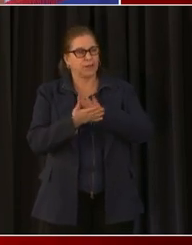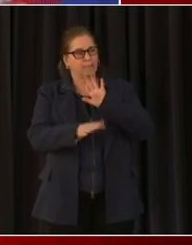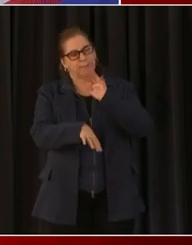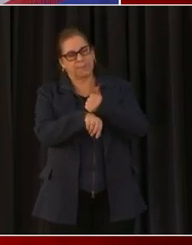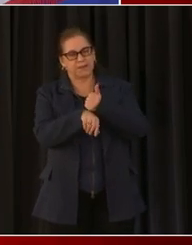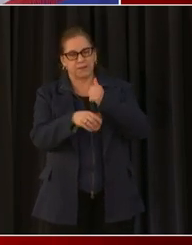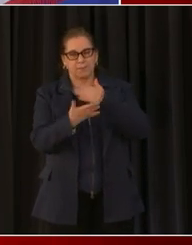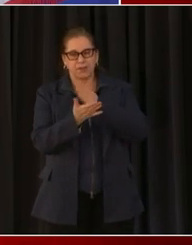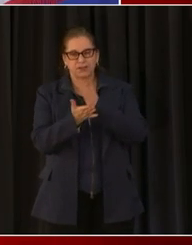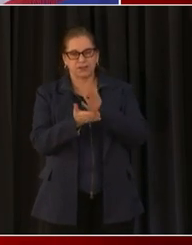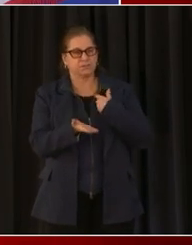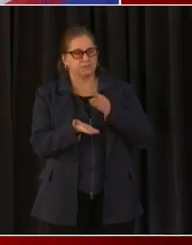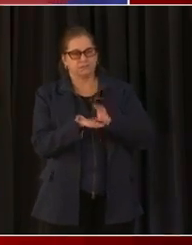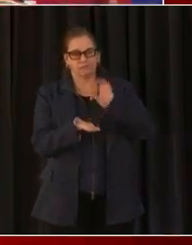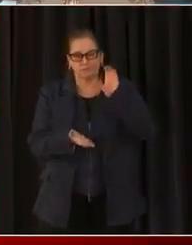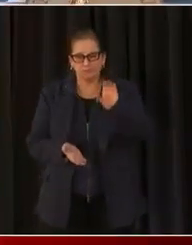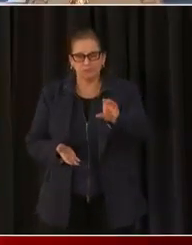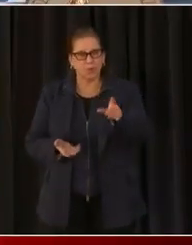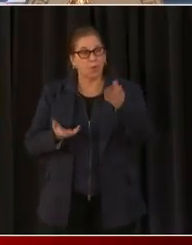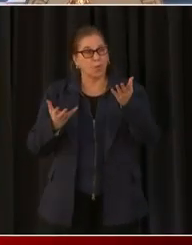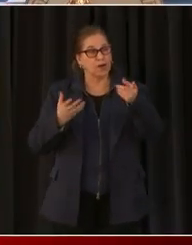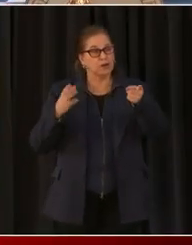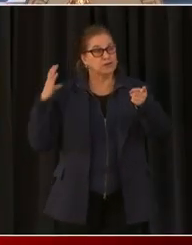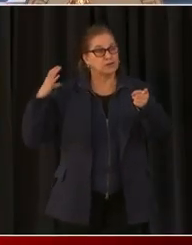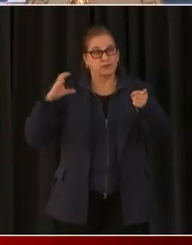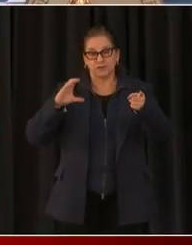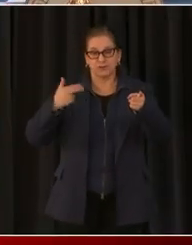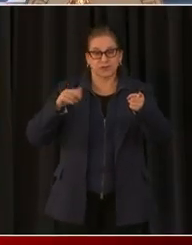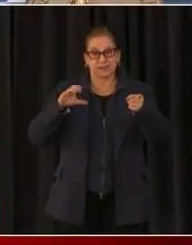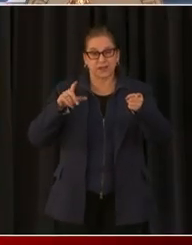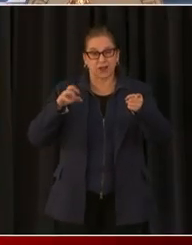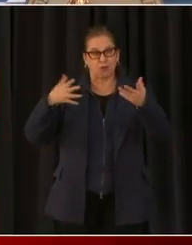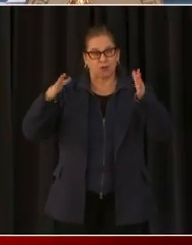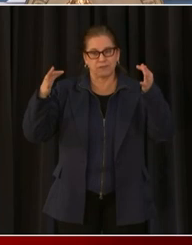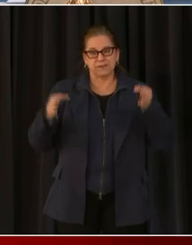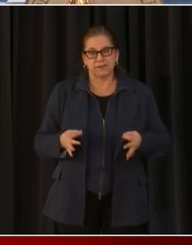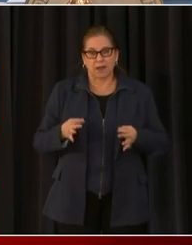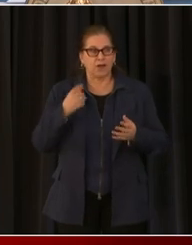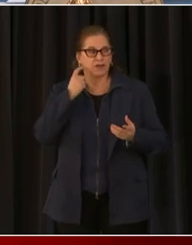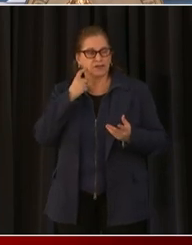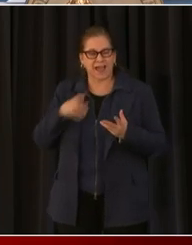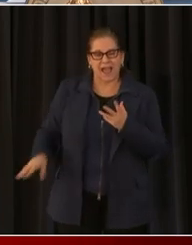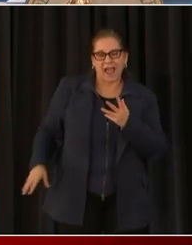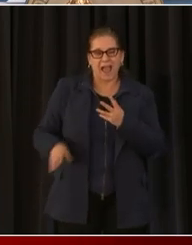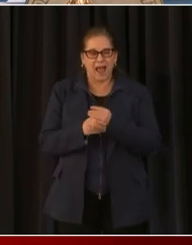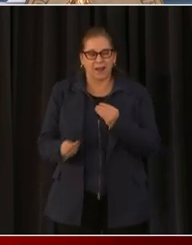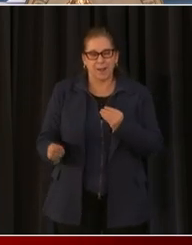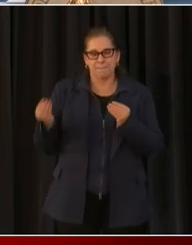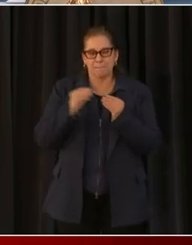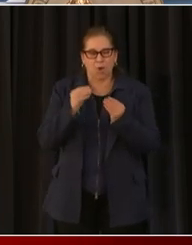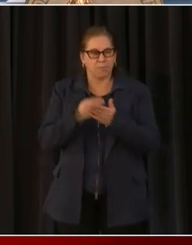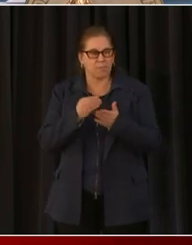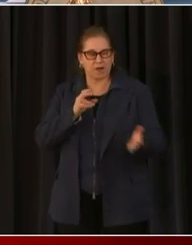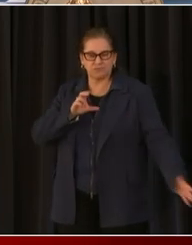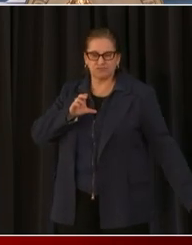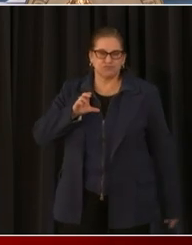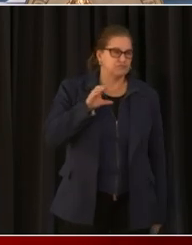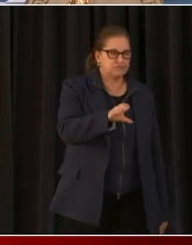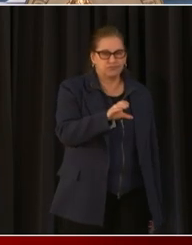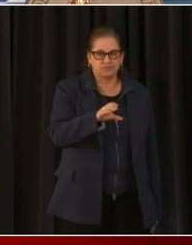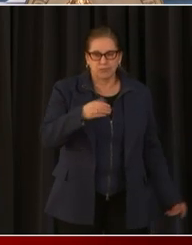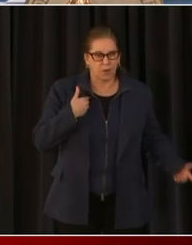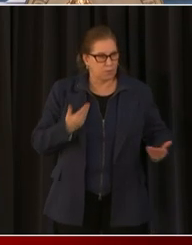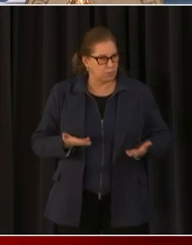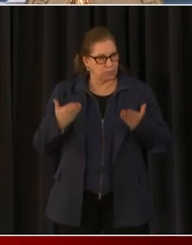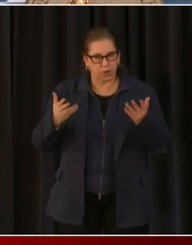budgets, starting with what the Chancellor has already said about the additional investments, including our proposals